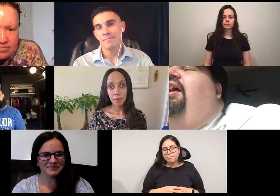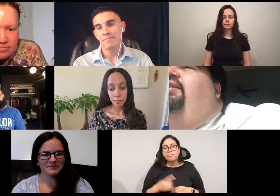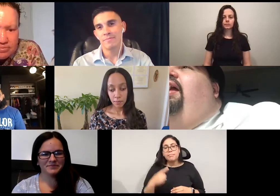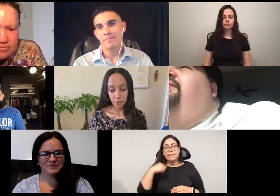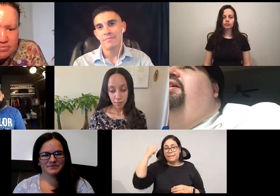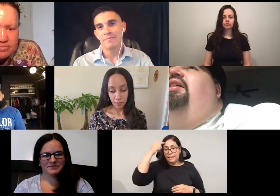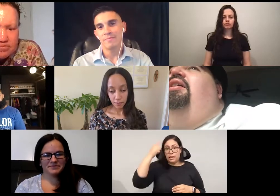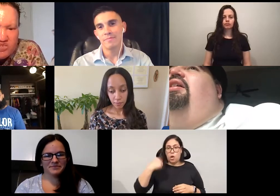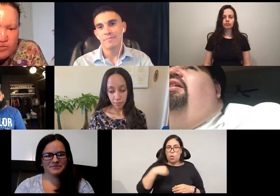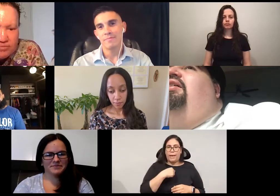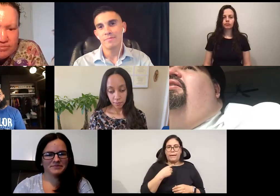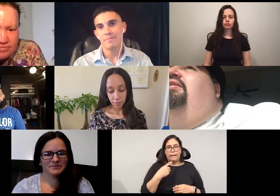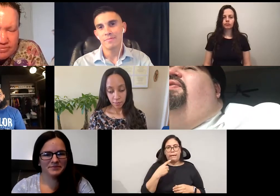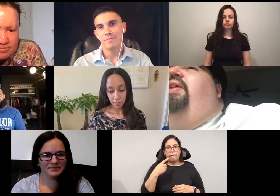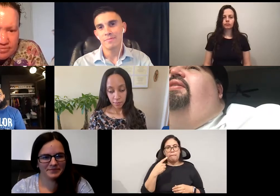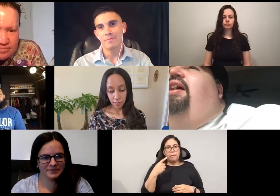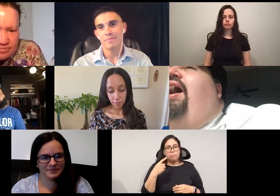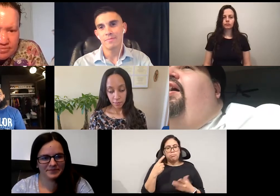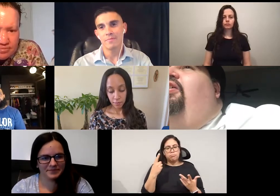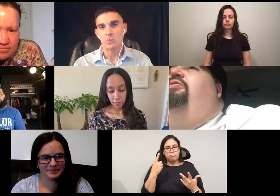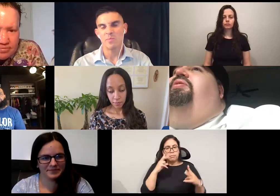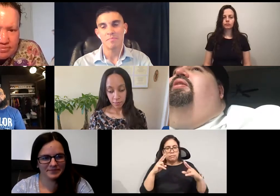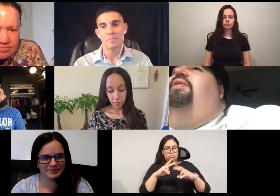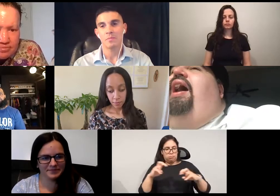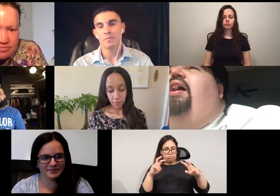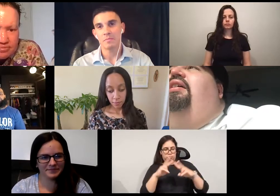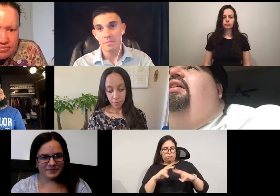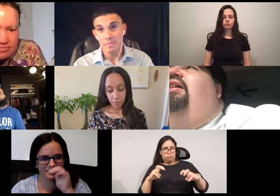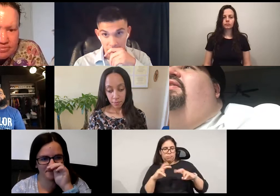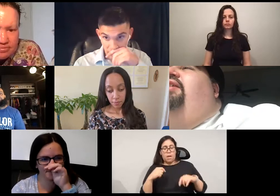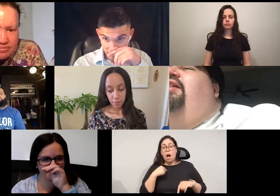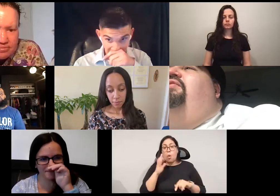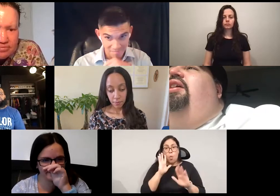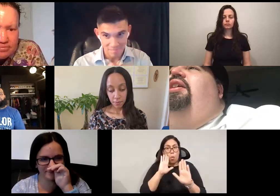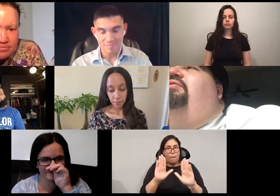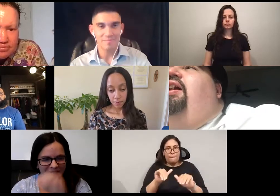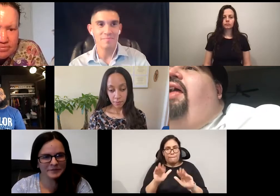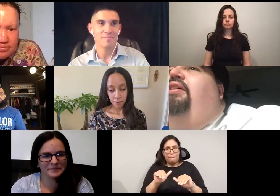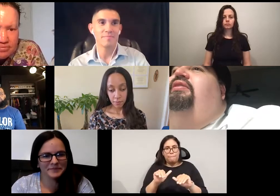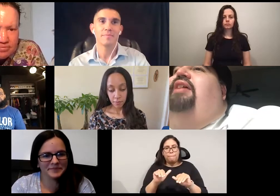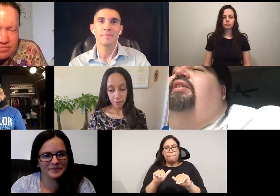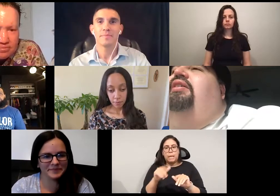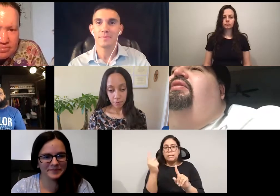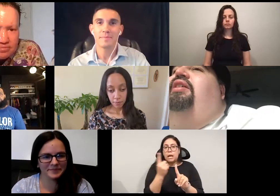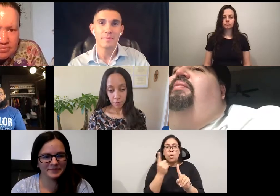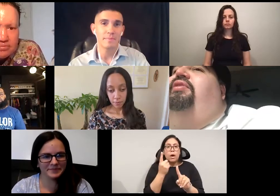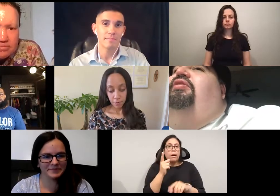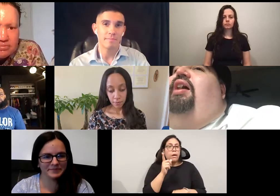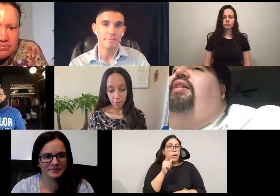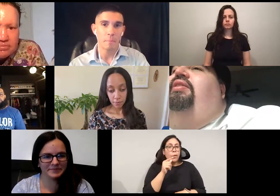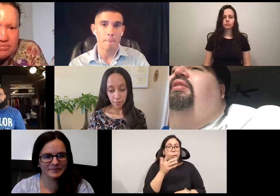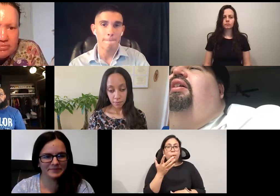we examine different things, like I hope that if someone with Ehlers-Danlos